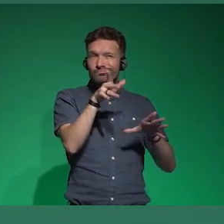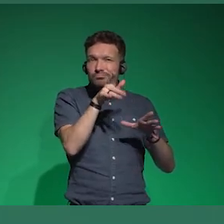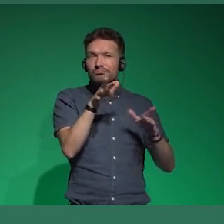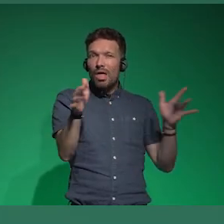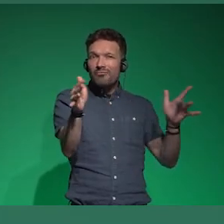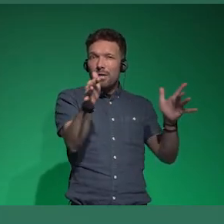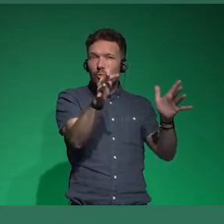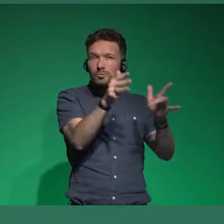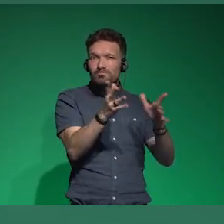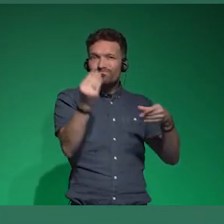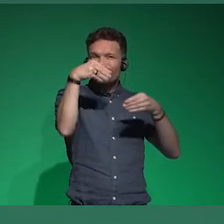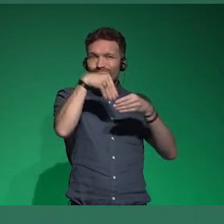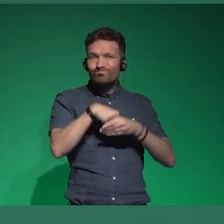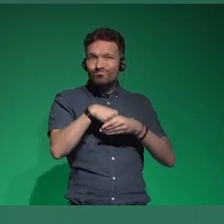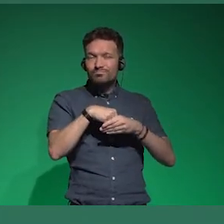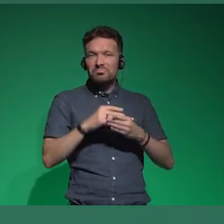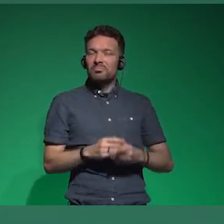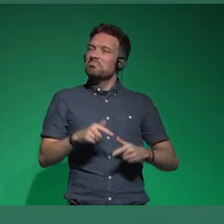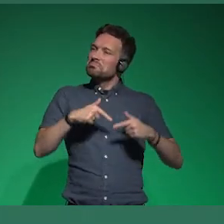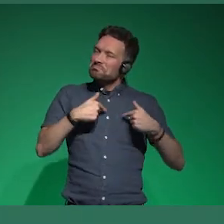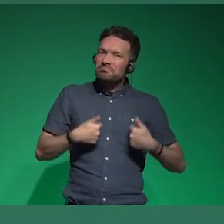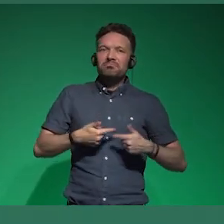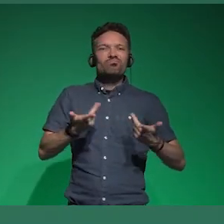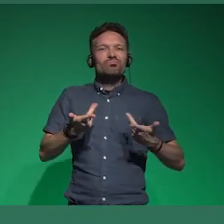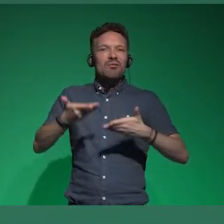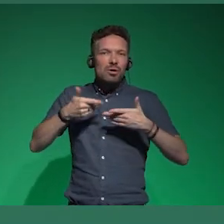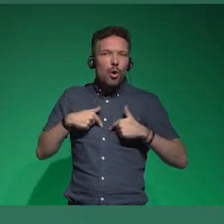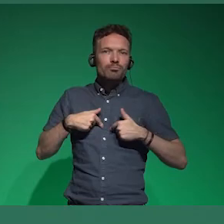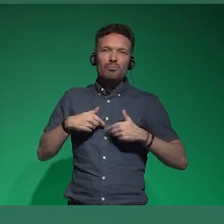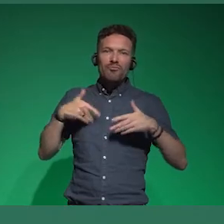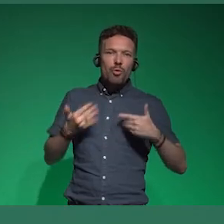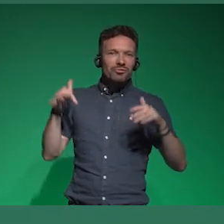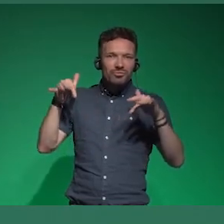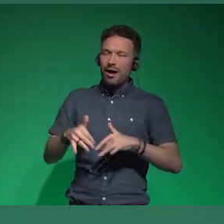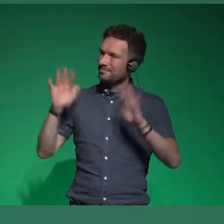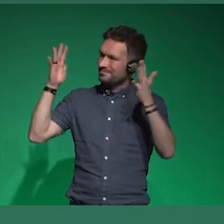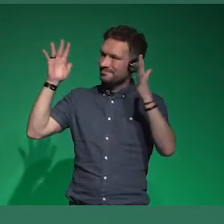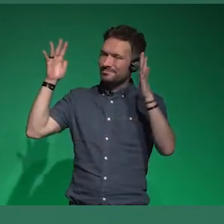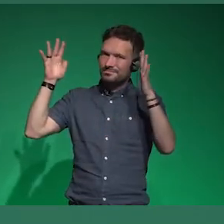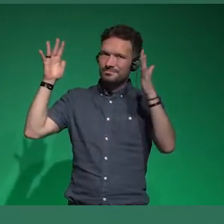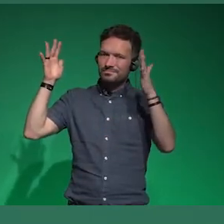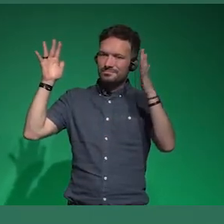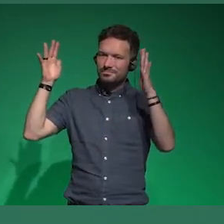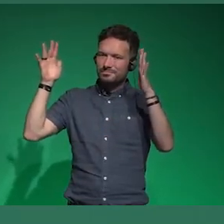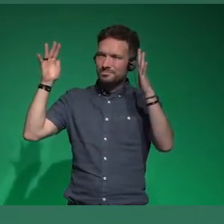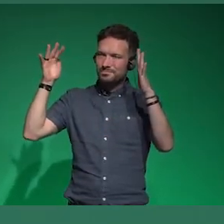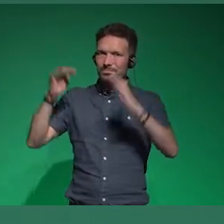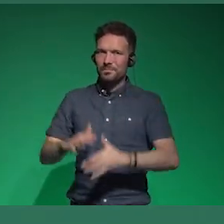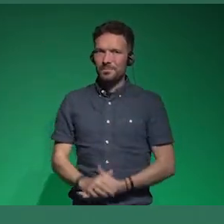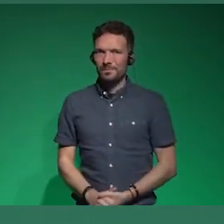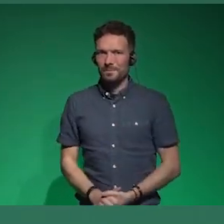And yeah, let's all give a warm welcome to Pina. I think we will see her, yeah.